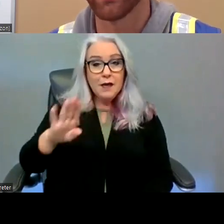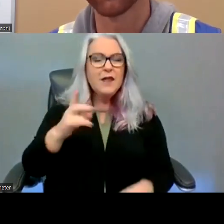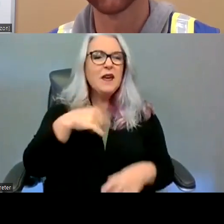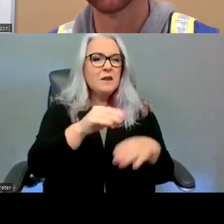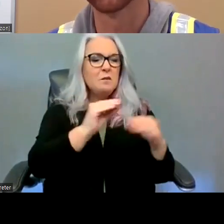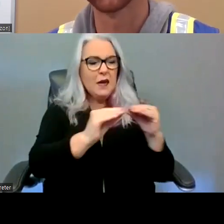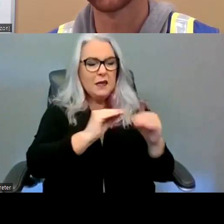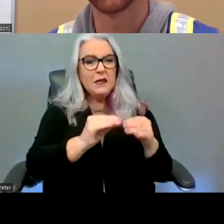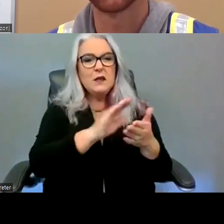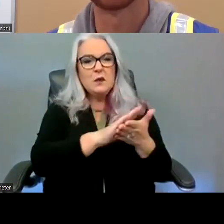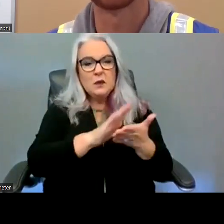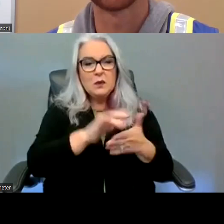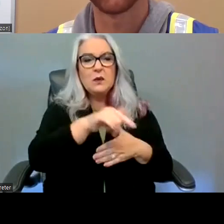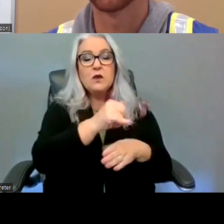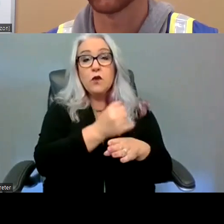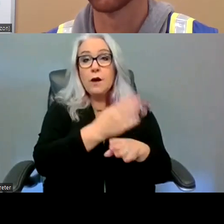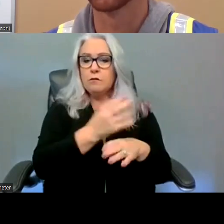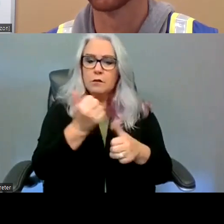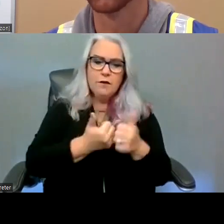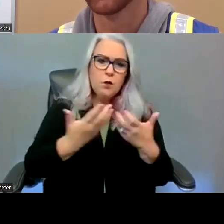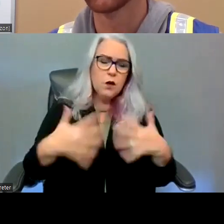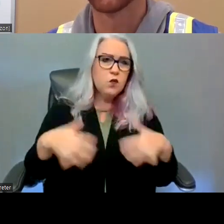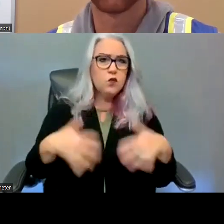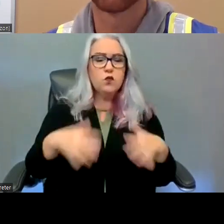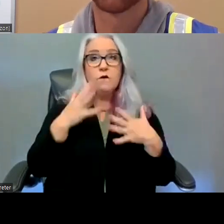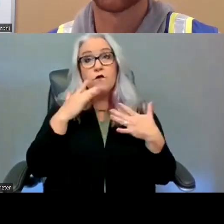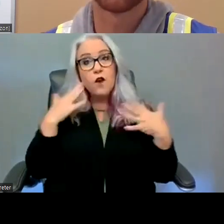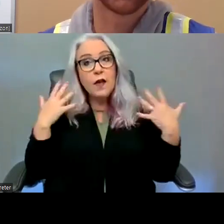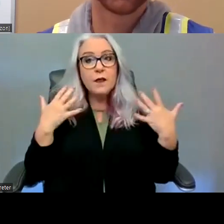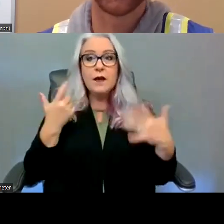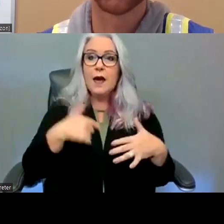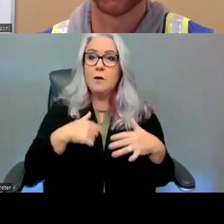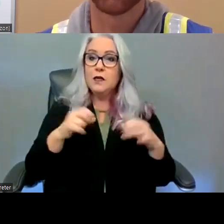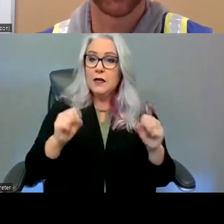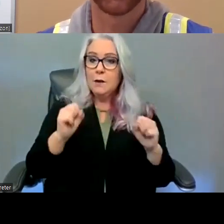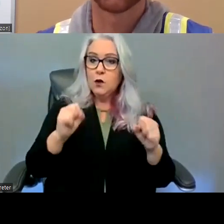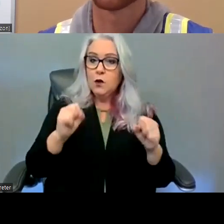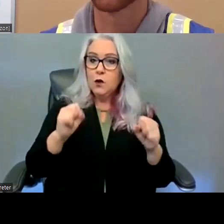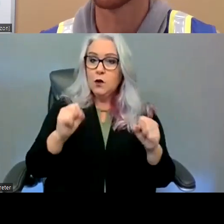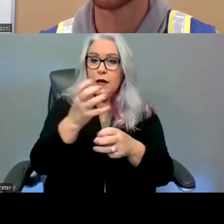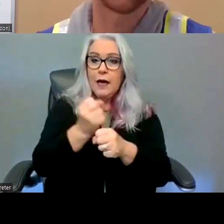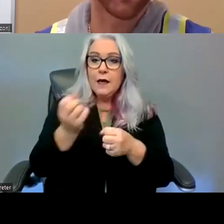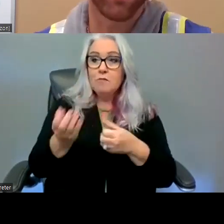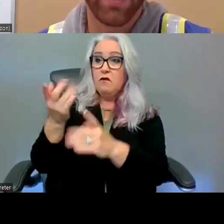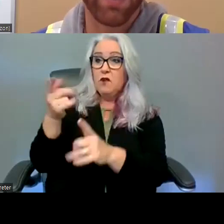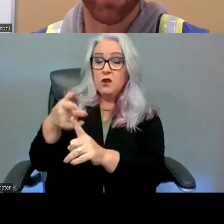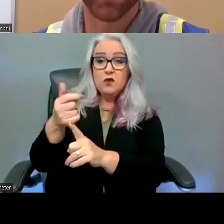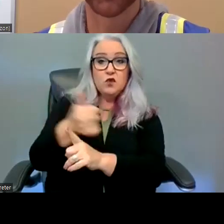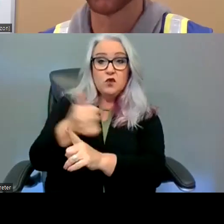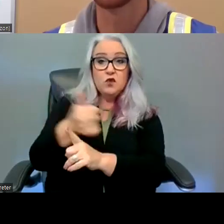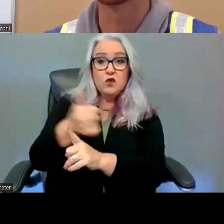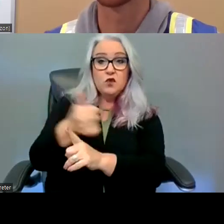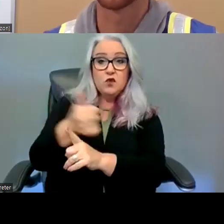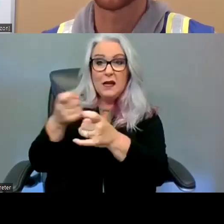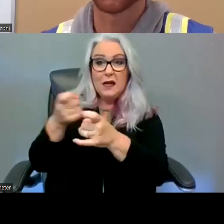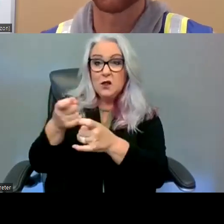and everyone is so friendly. I was able to get an offer for transportation management, and that's not even something that I wanted to